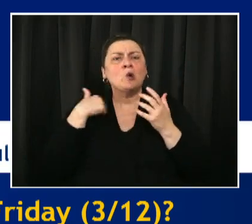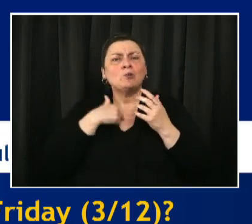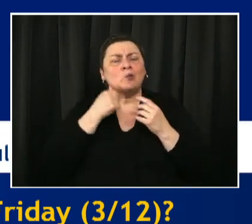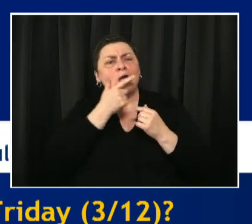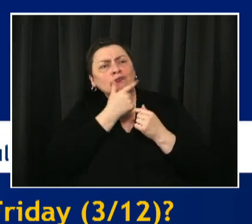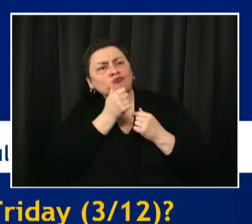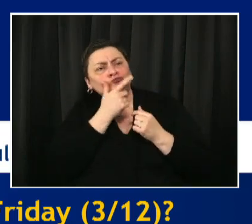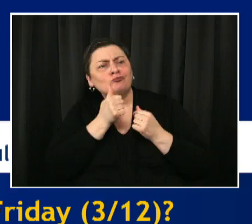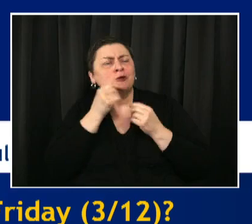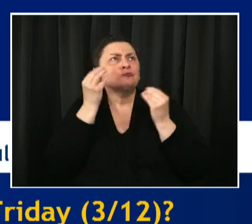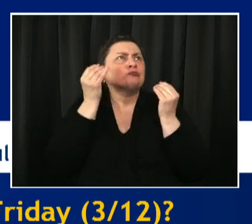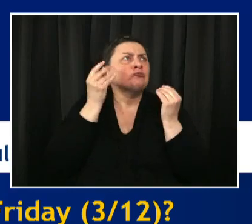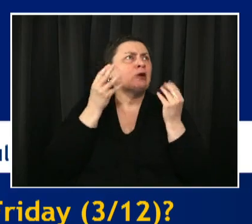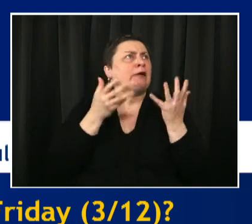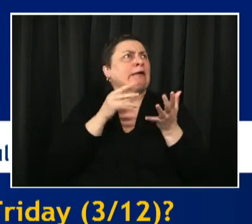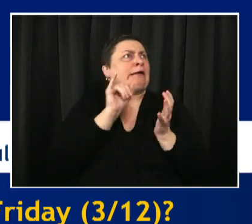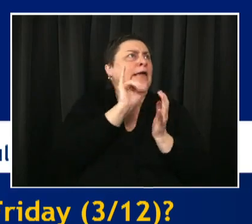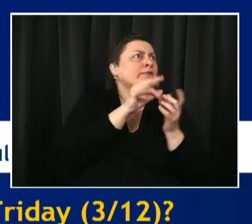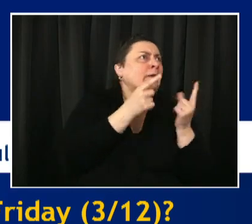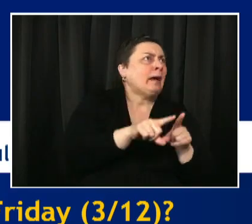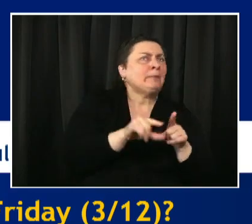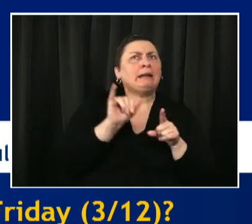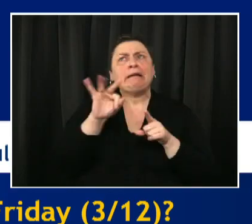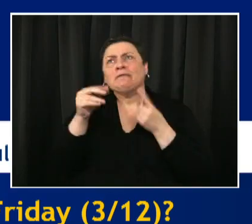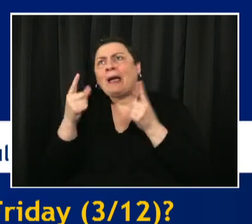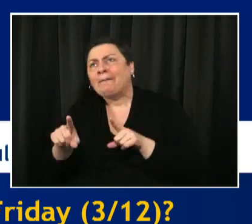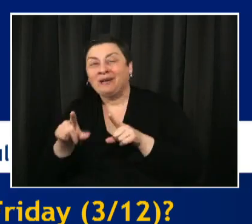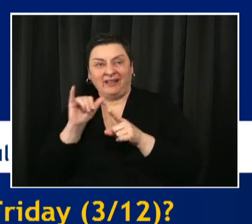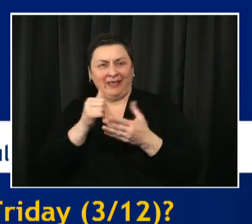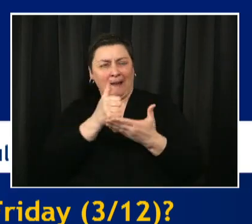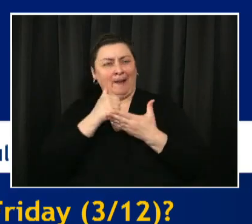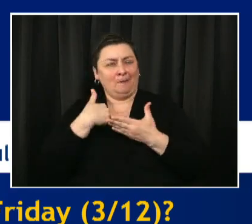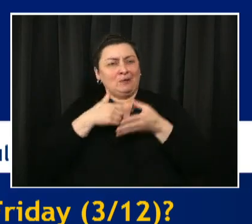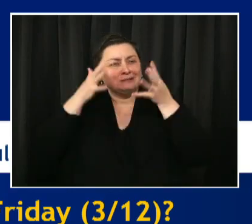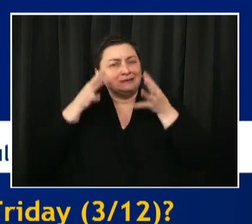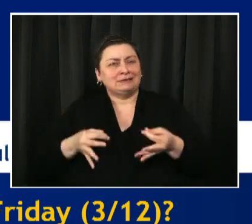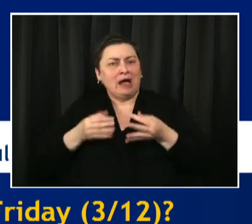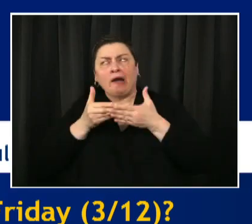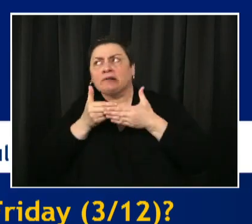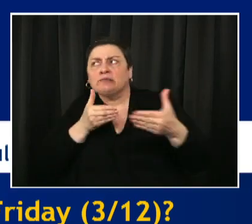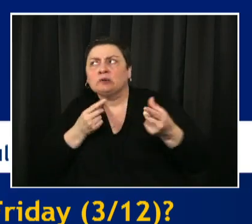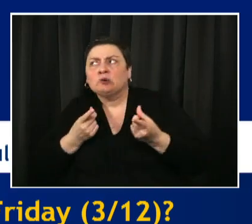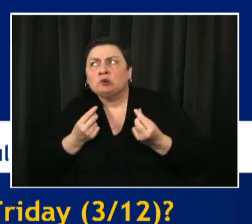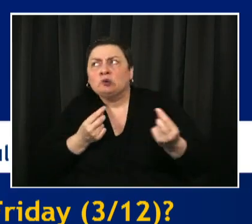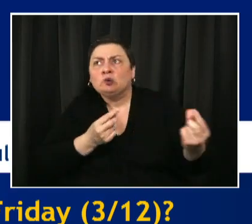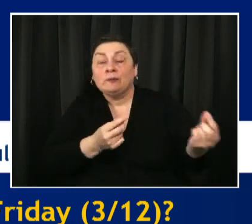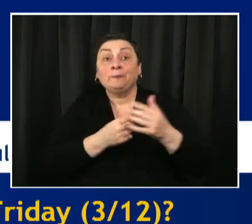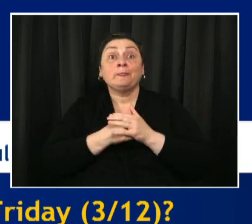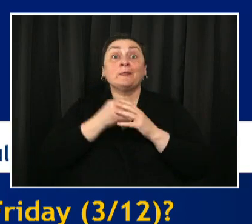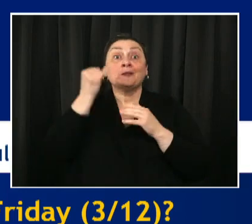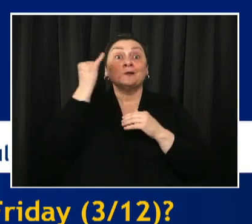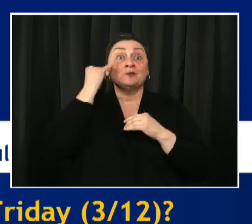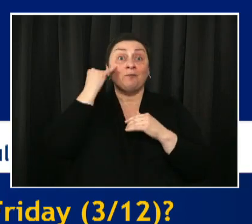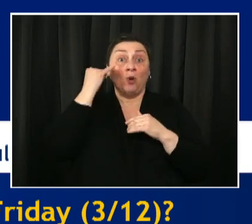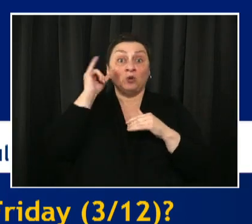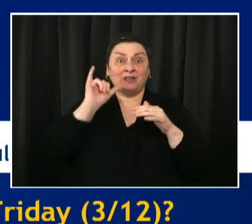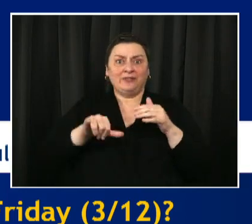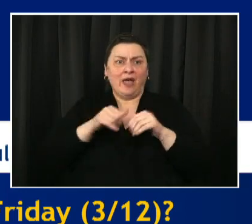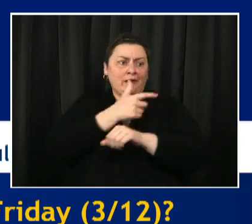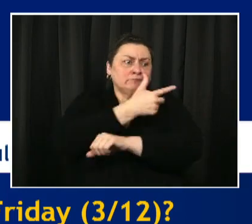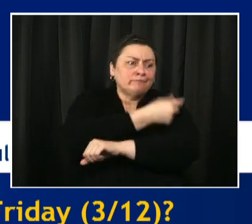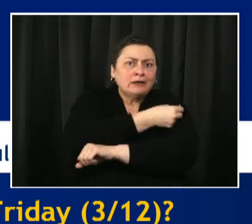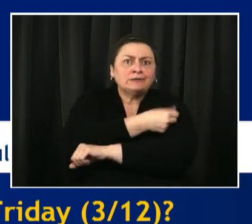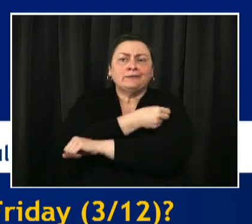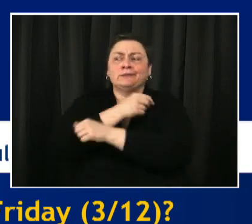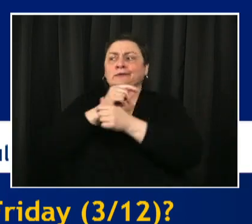help guide decision-making and to say, well, what if our control of the epidemic, we use this transmission control parameter, which